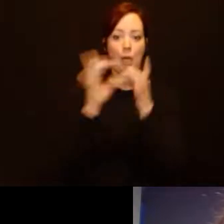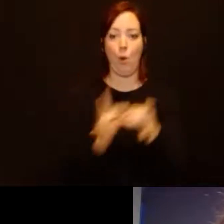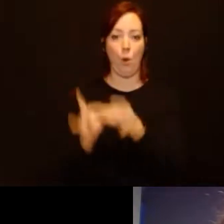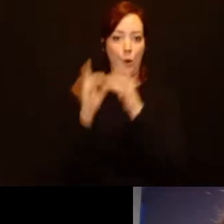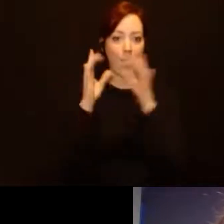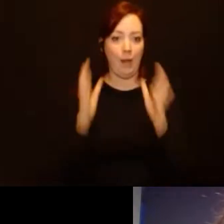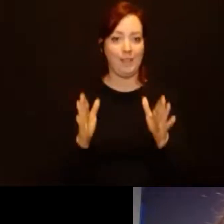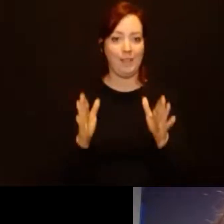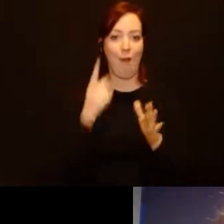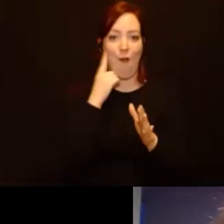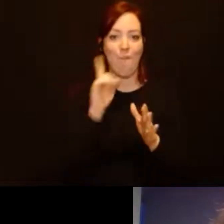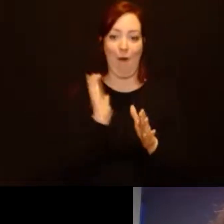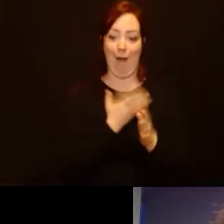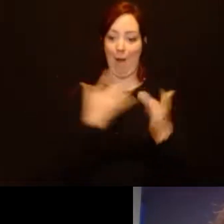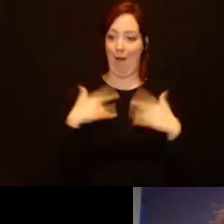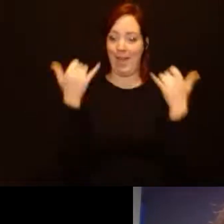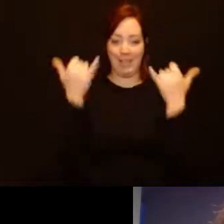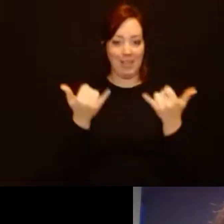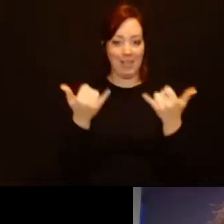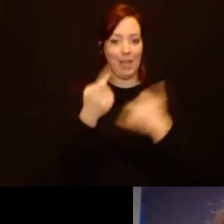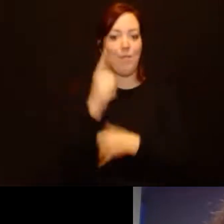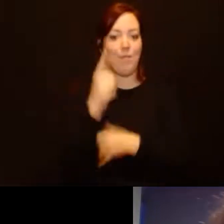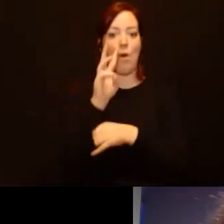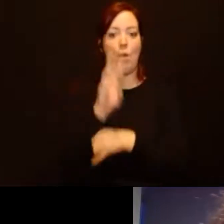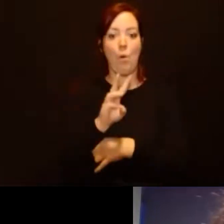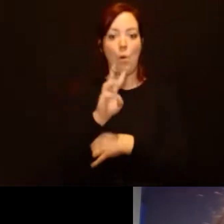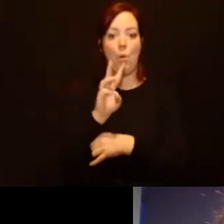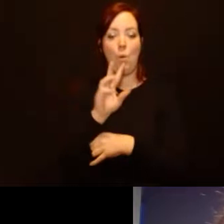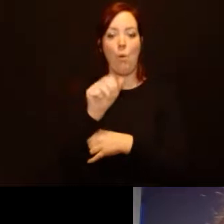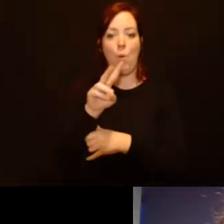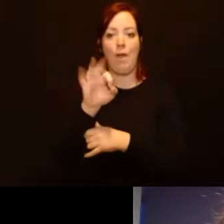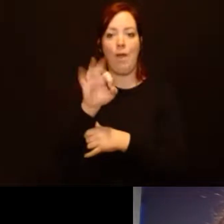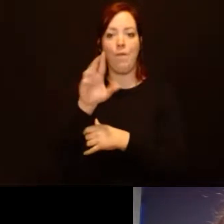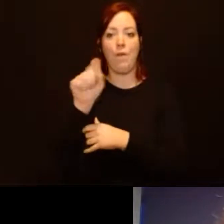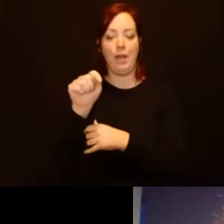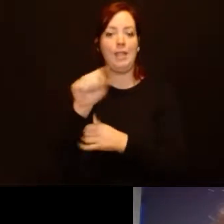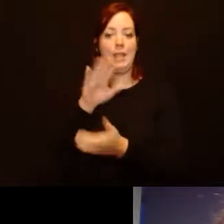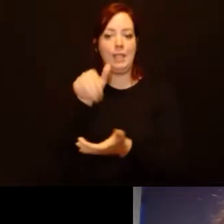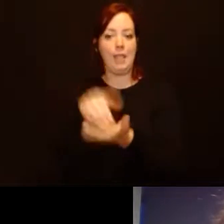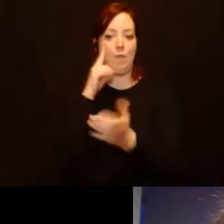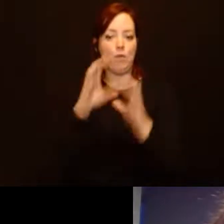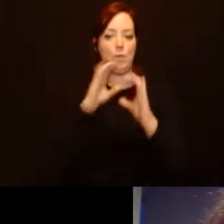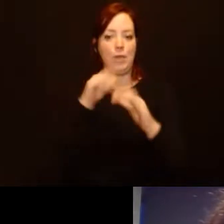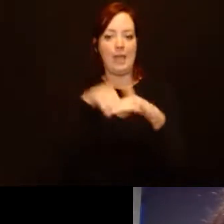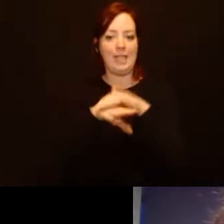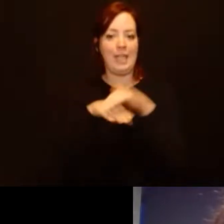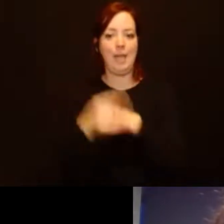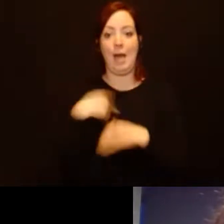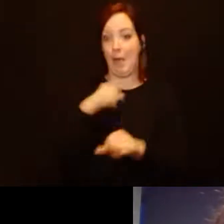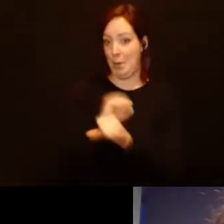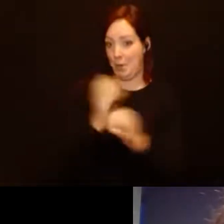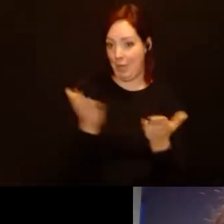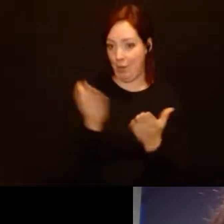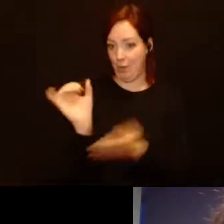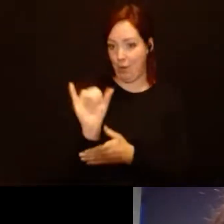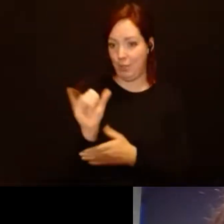Wavefront Centre for Communication Accessibility, where I am also employed. He has his Bachelor of Science